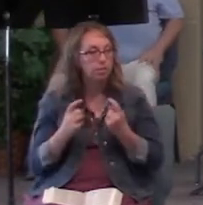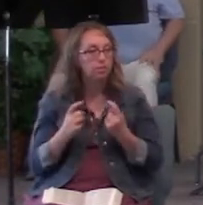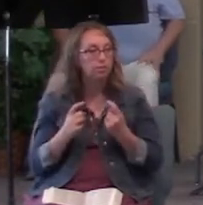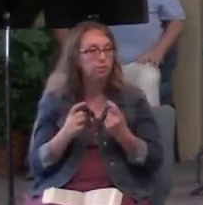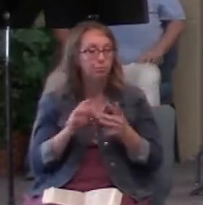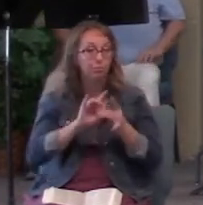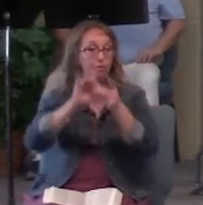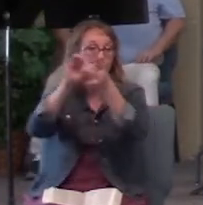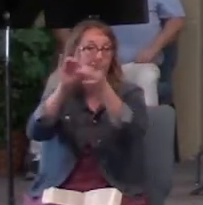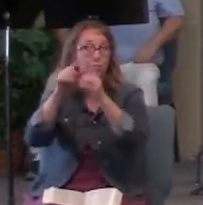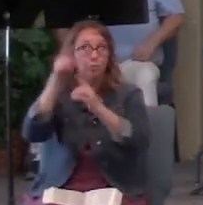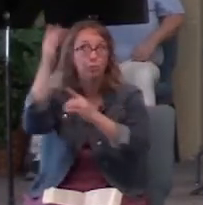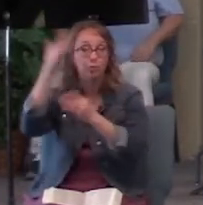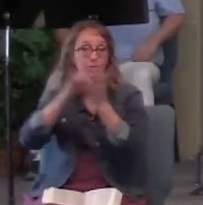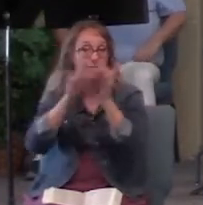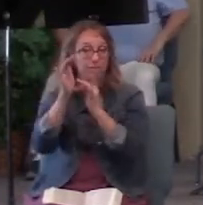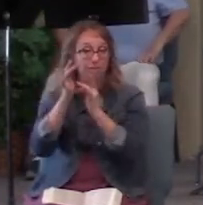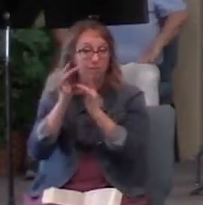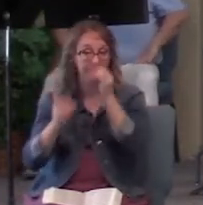belongs to Jesus.